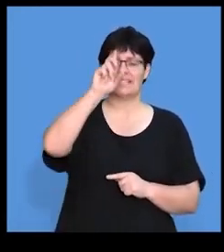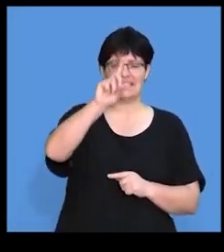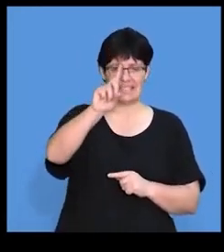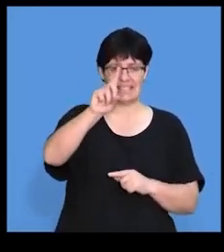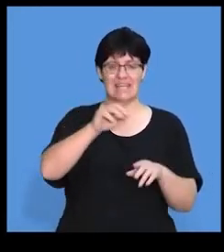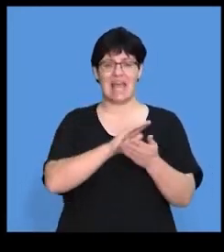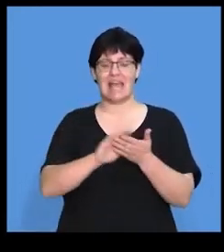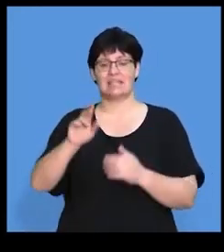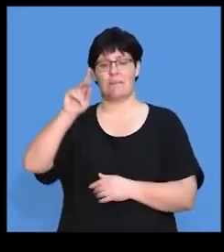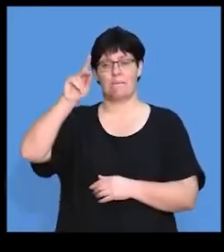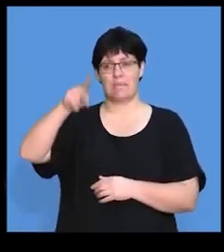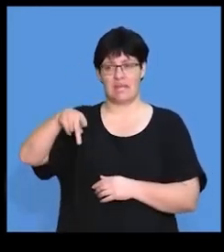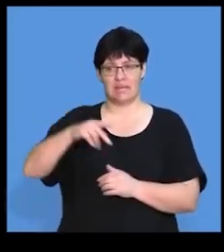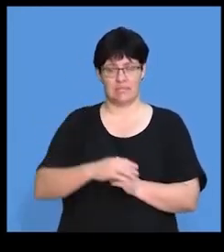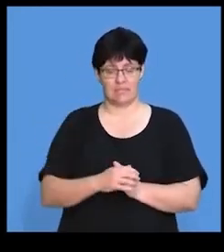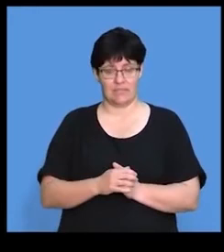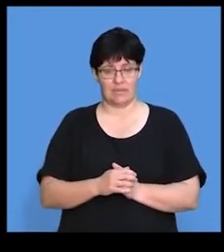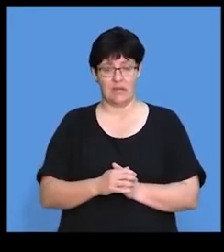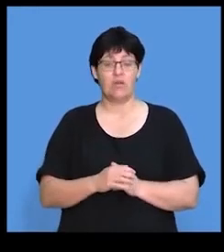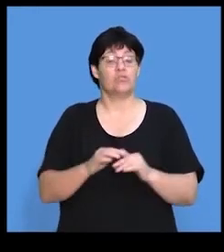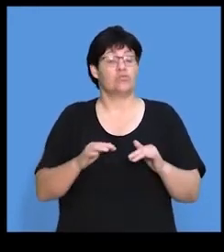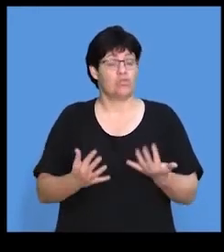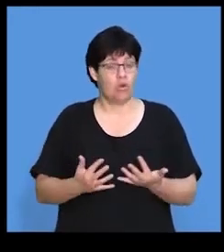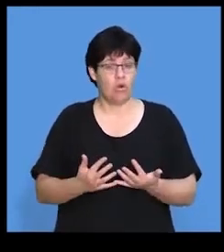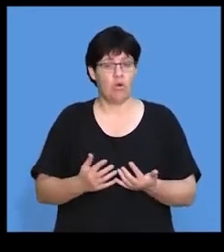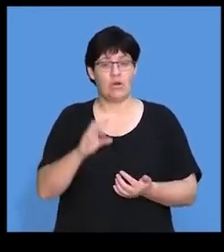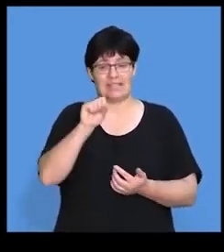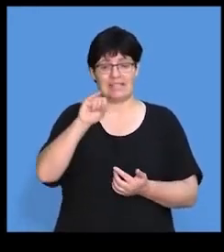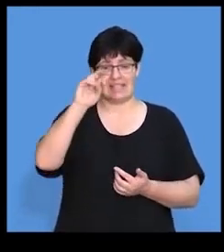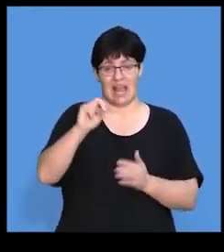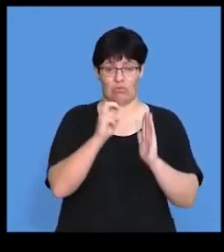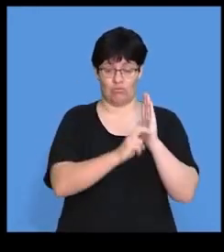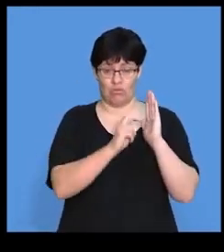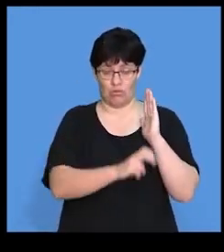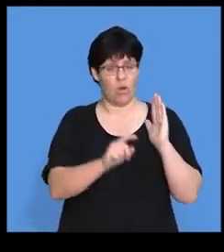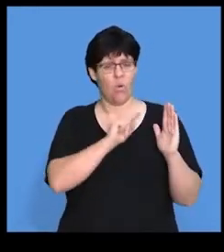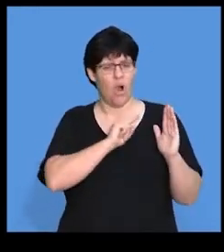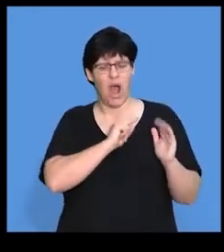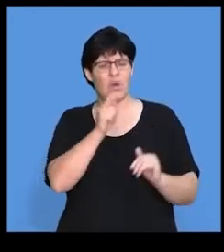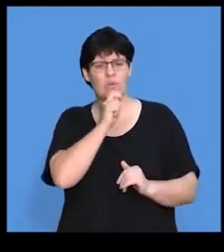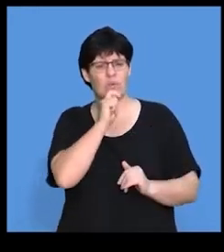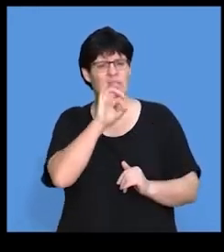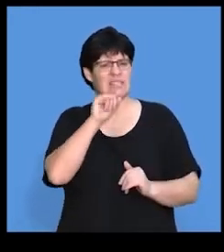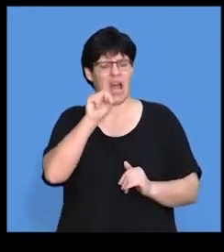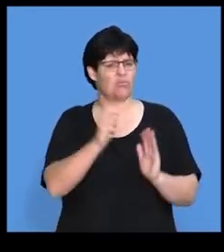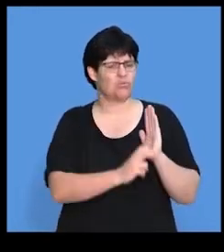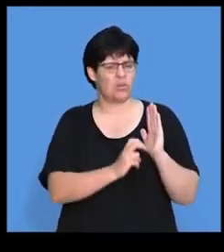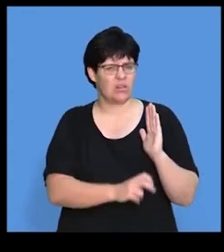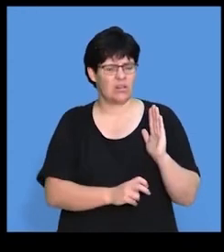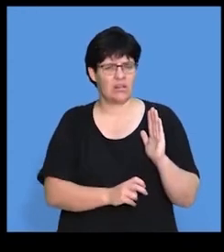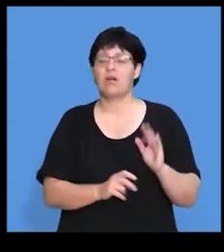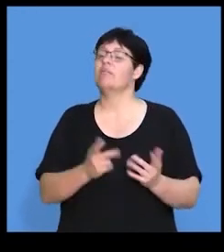d and p. So we're going to use the sine rule, and the reason we're going to use the sine rule is